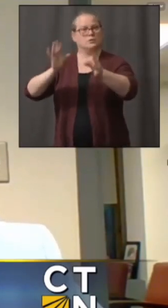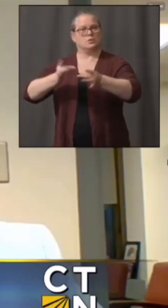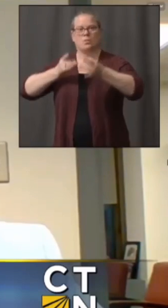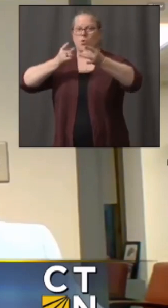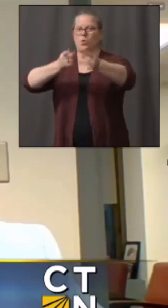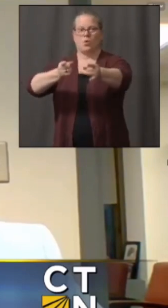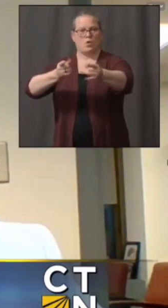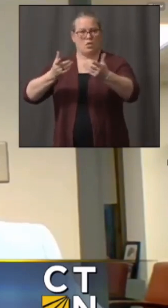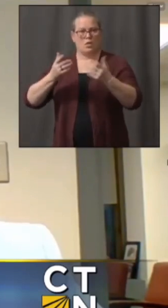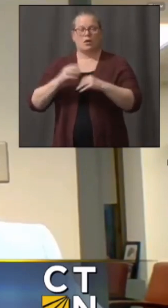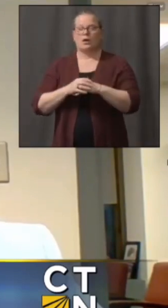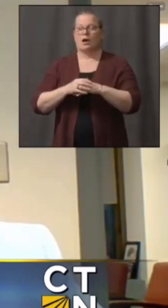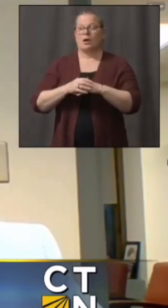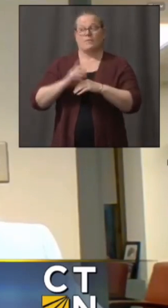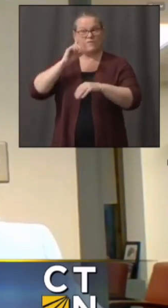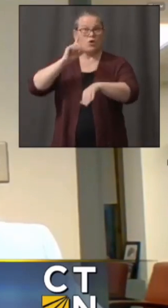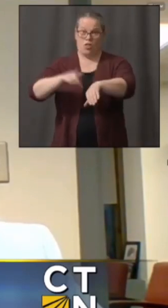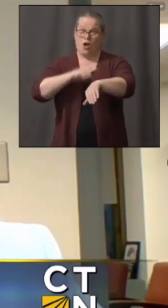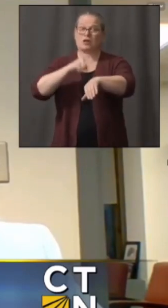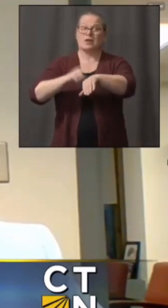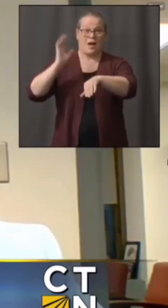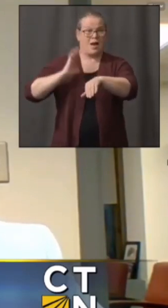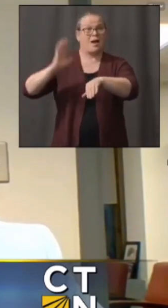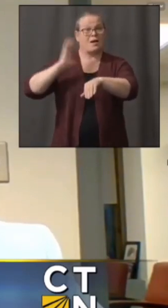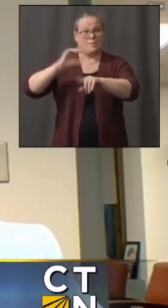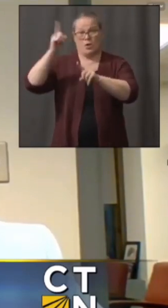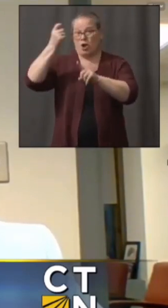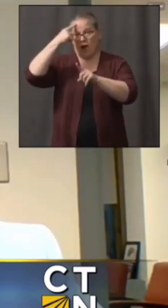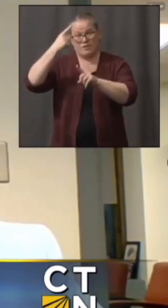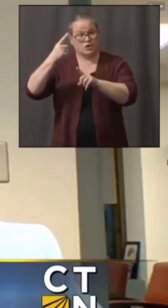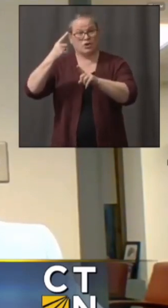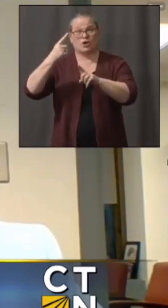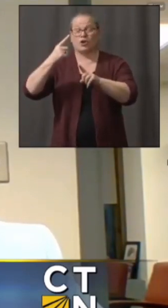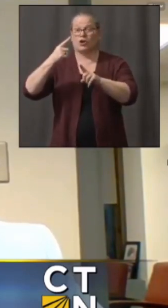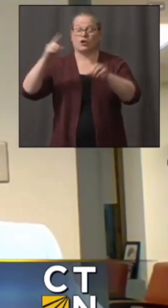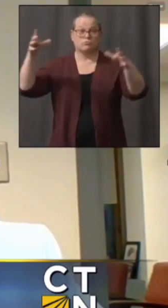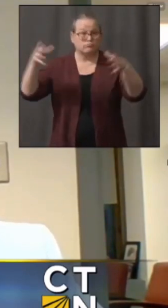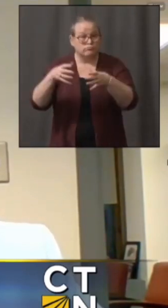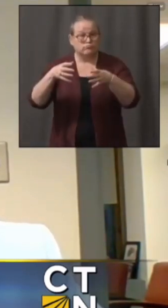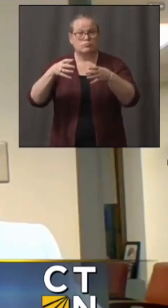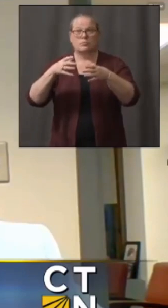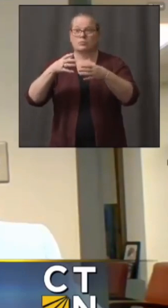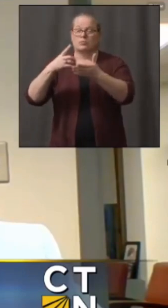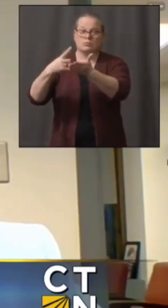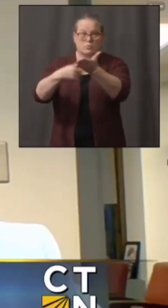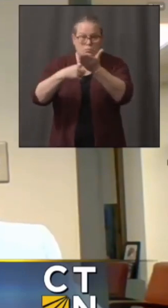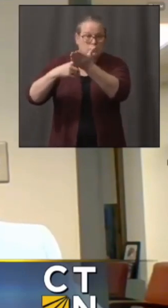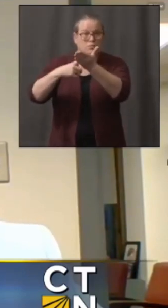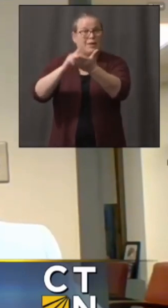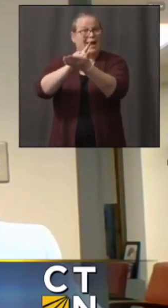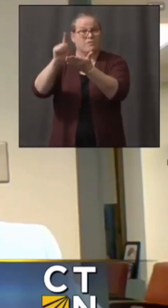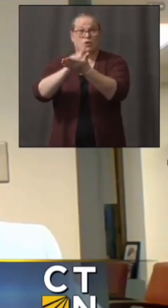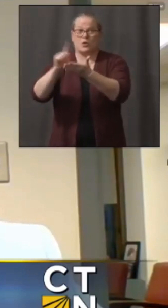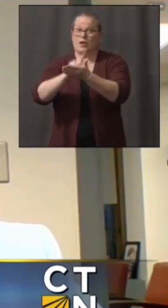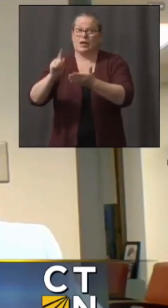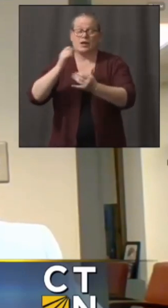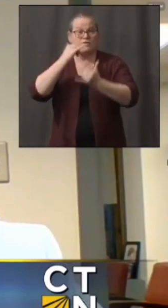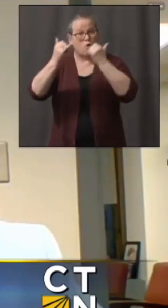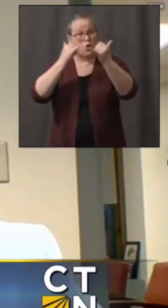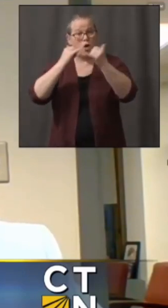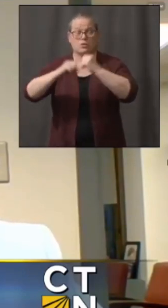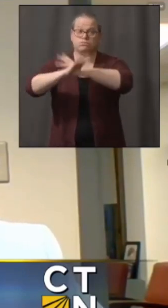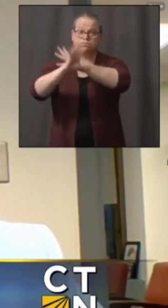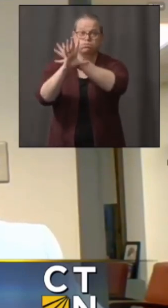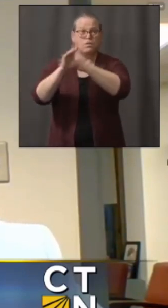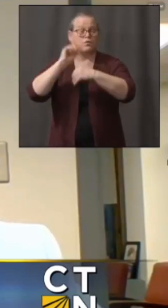a long time, it was weekly with our governor's calls with the municipal CEOs. And so that was very helpful as both a